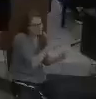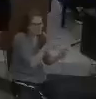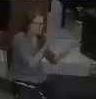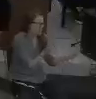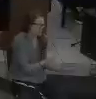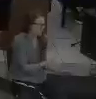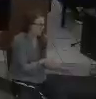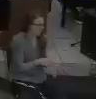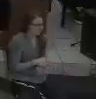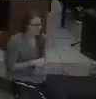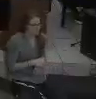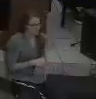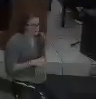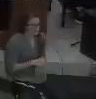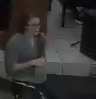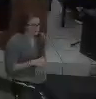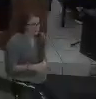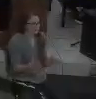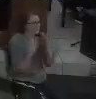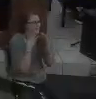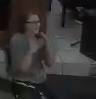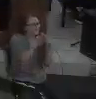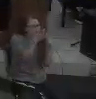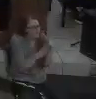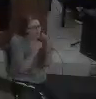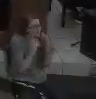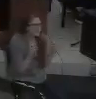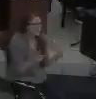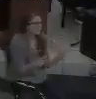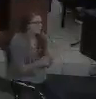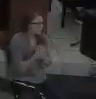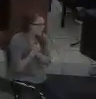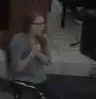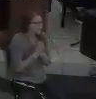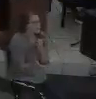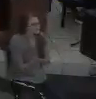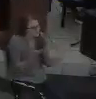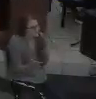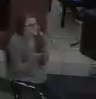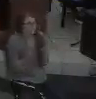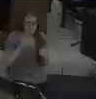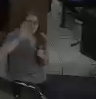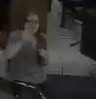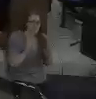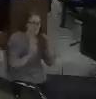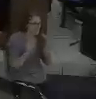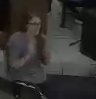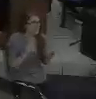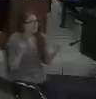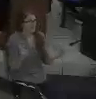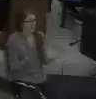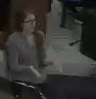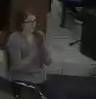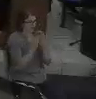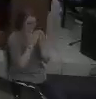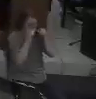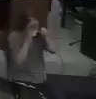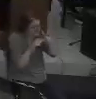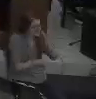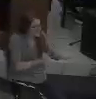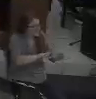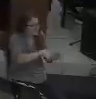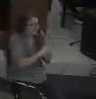shared today. We thank you, God, for the opportunity to love and to serve and to be your people. We now ask that you would bless all